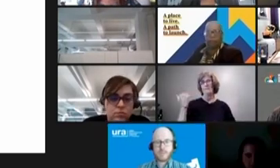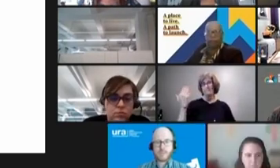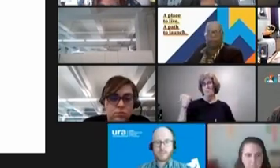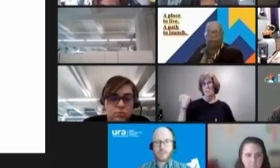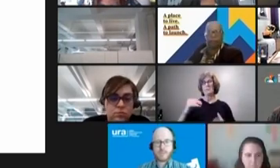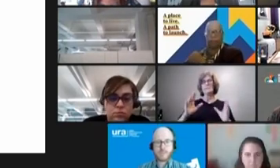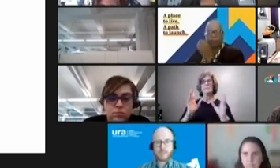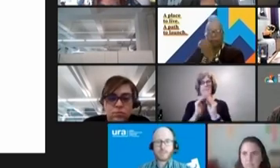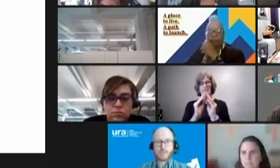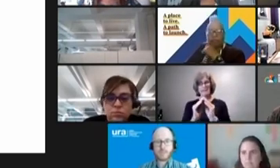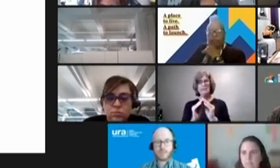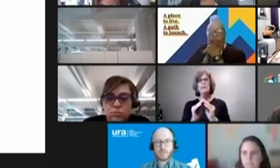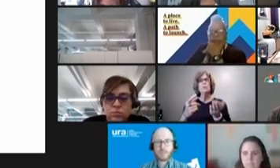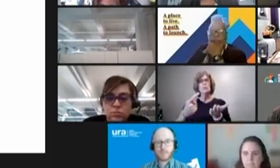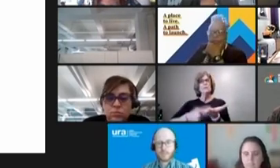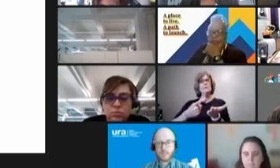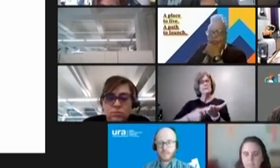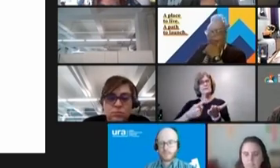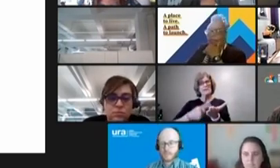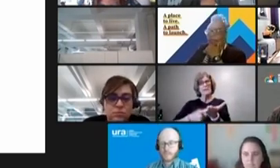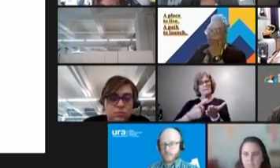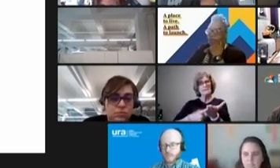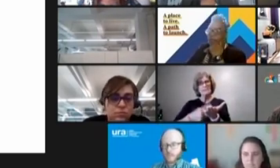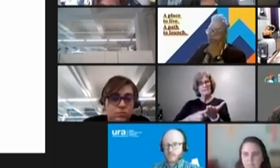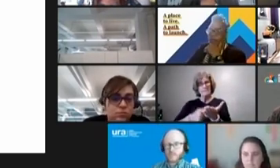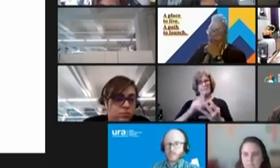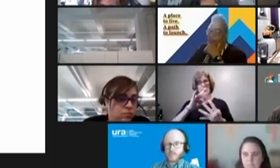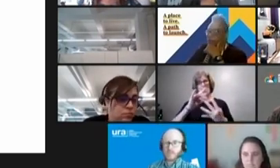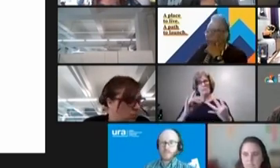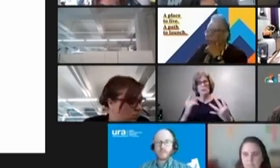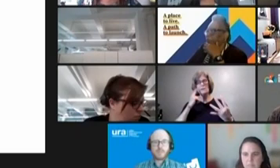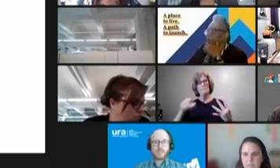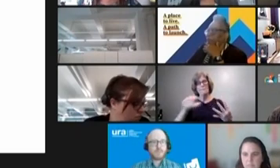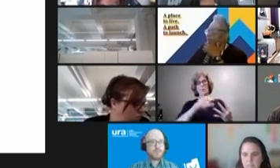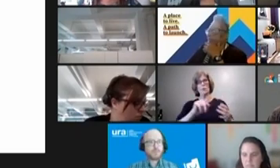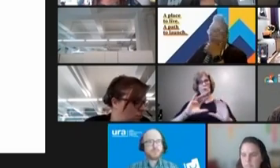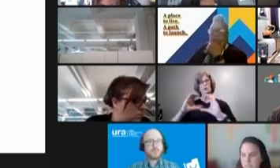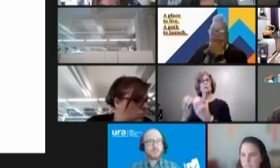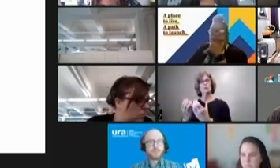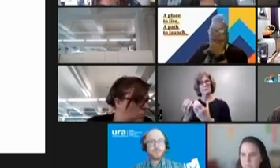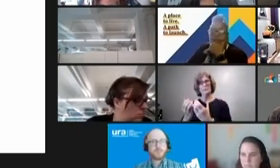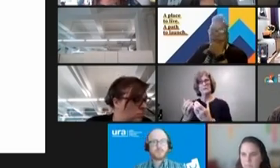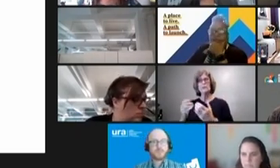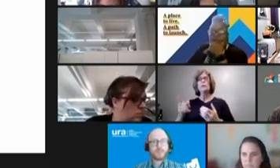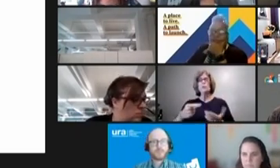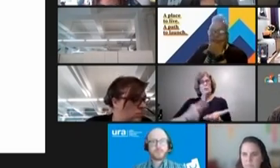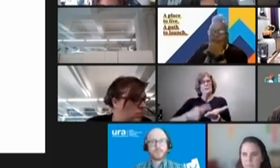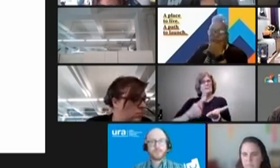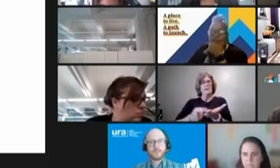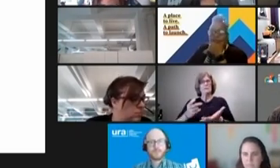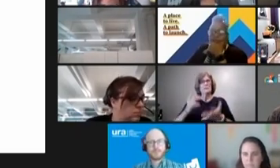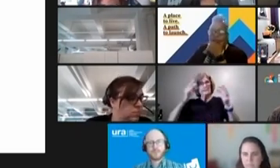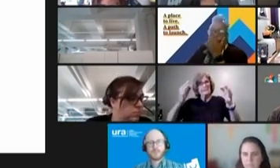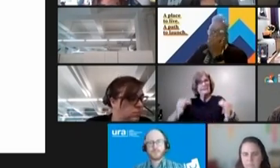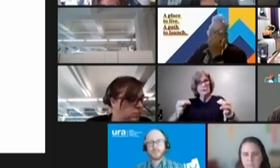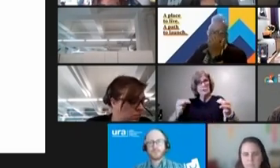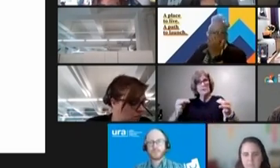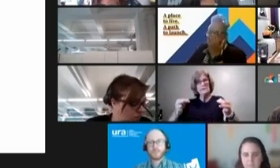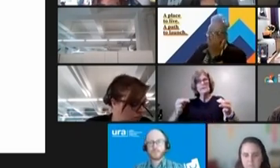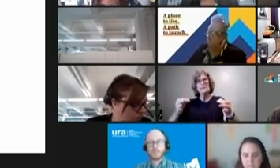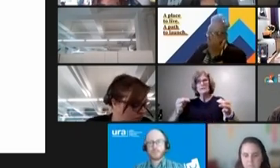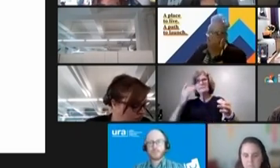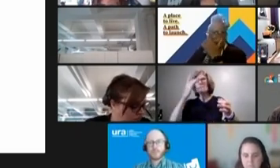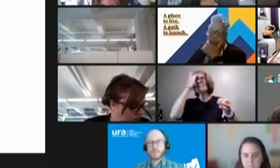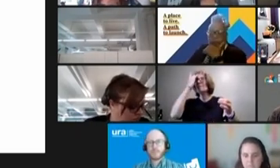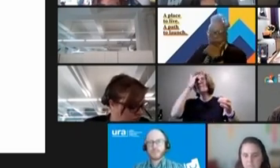time, we had talked about the opportunity for our group to weigh in on some decisions that could be